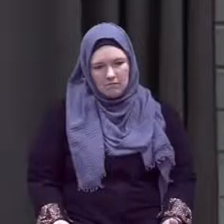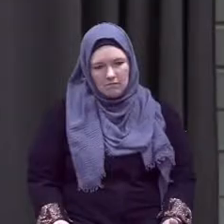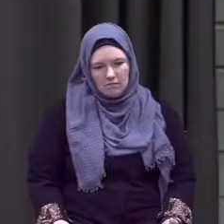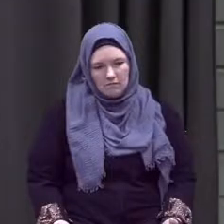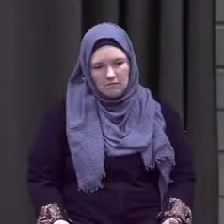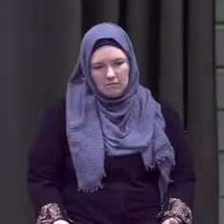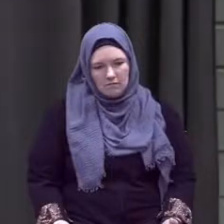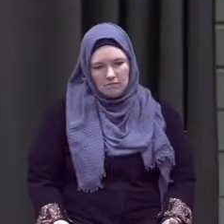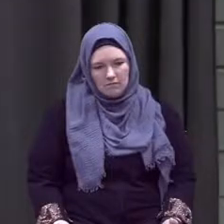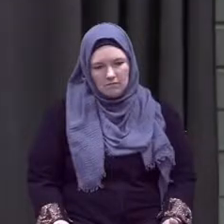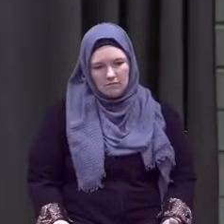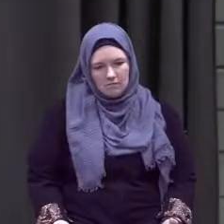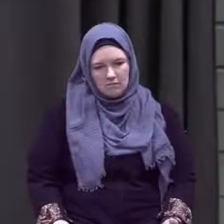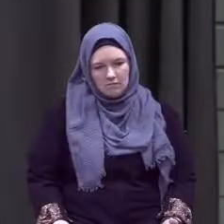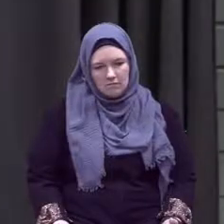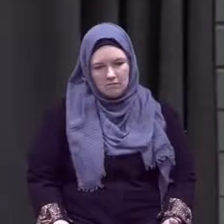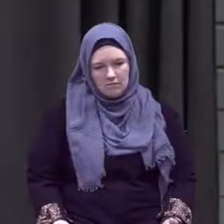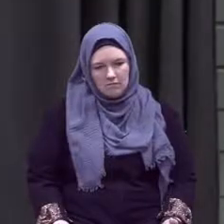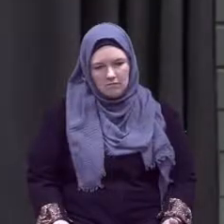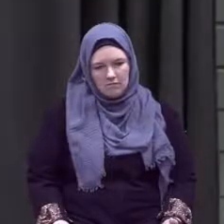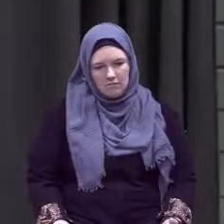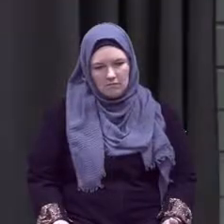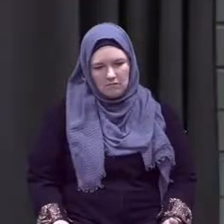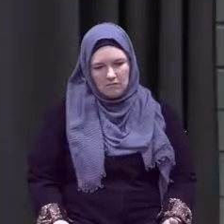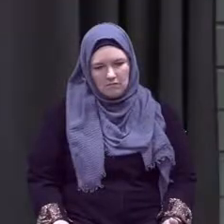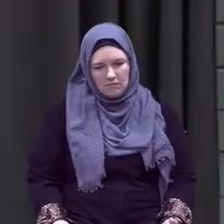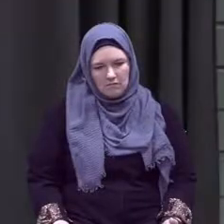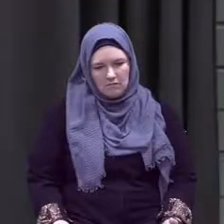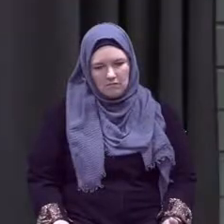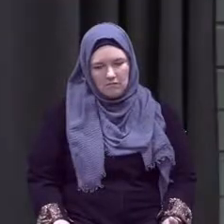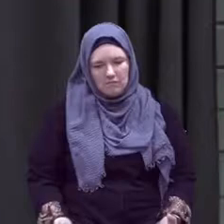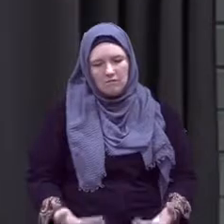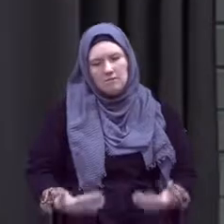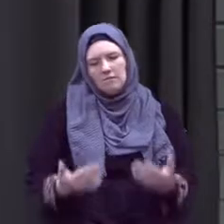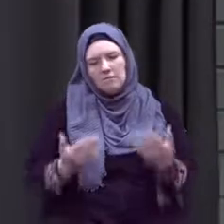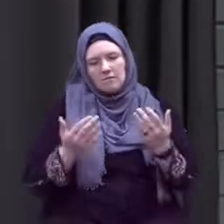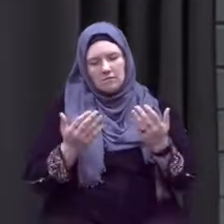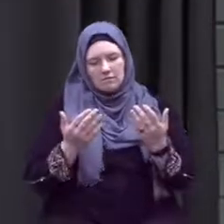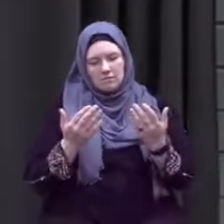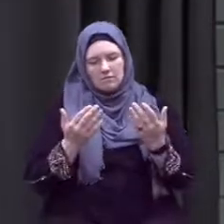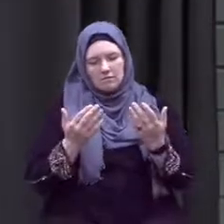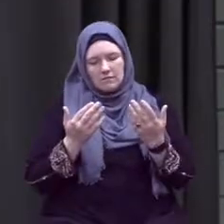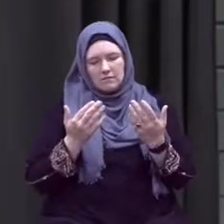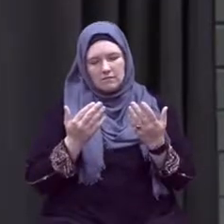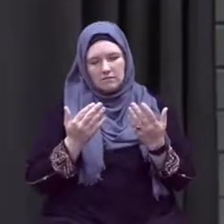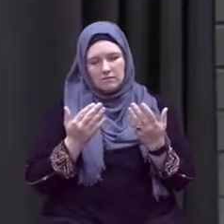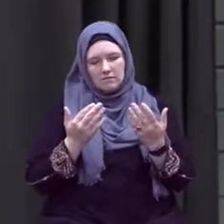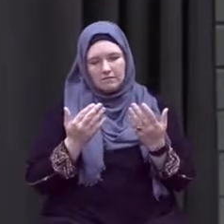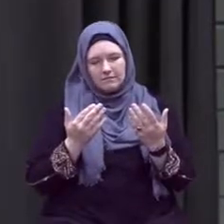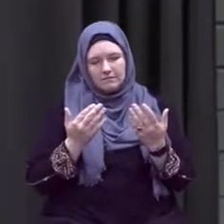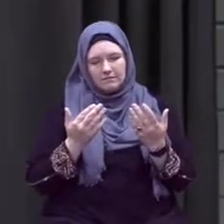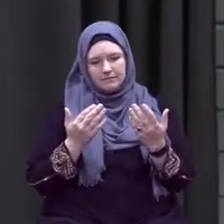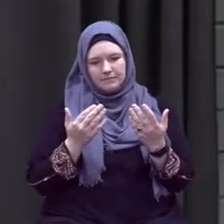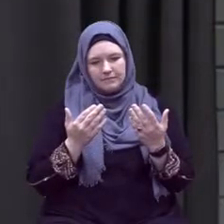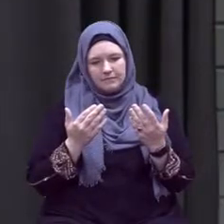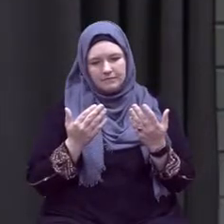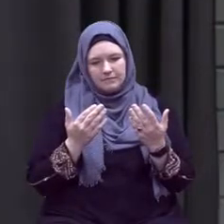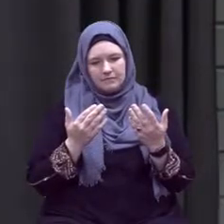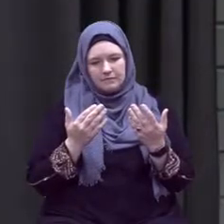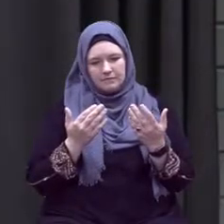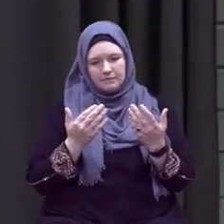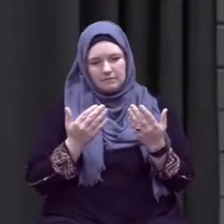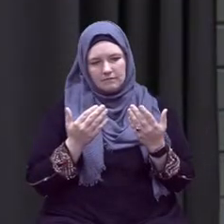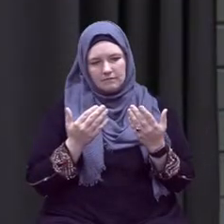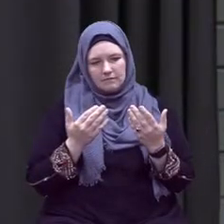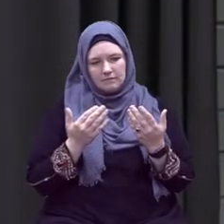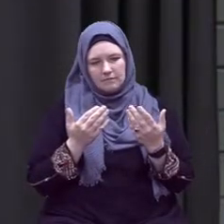anna muhammadan abduhu wa rasuluhu wa safwatuhu min khalqihi wa habibuhu qad ballagha ar-risalata wa adda al-amana wa